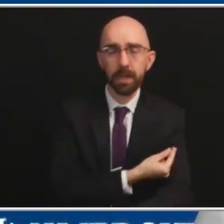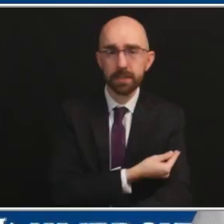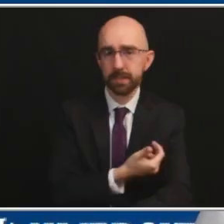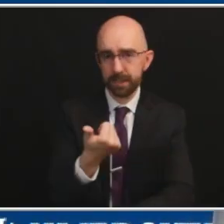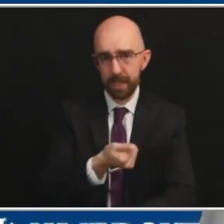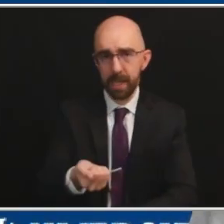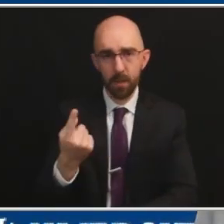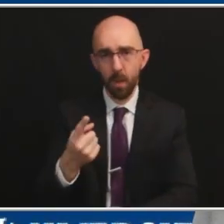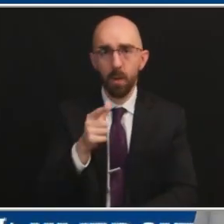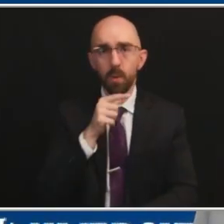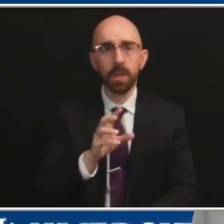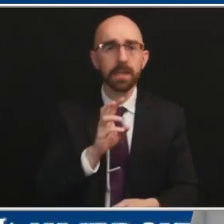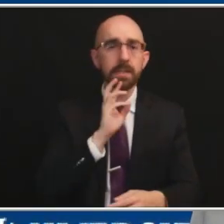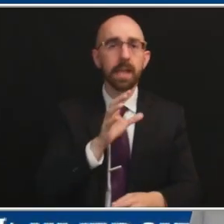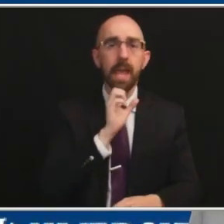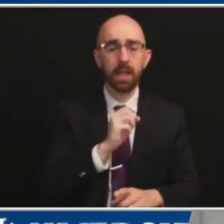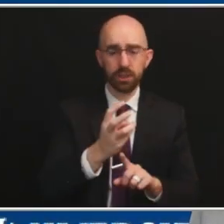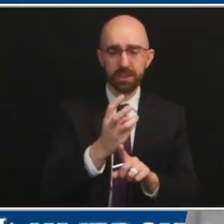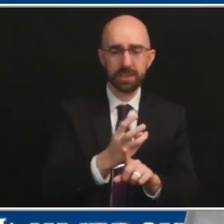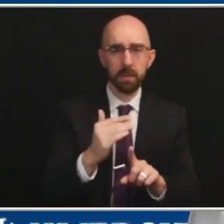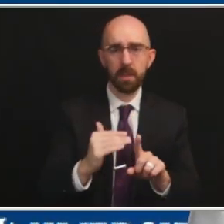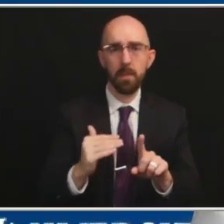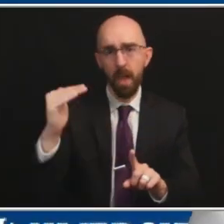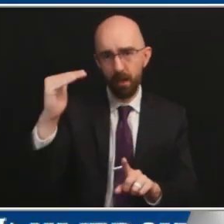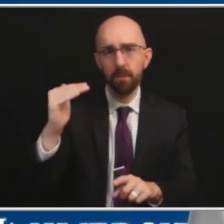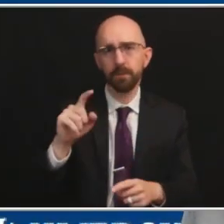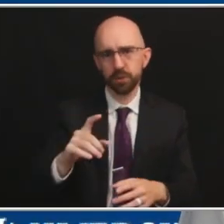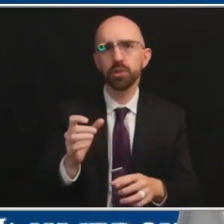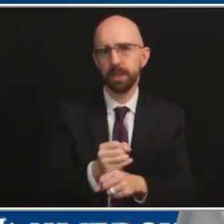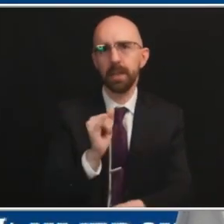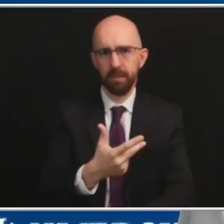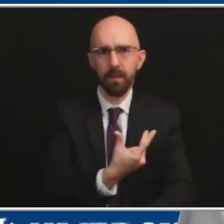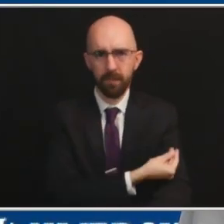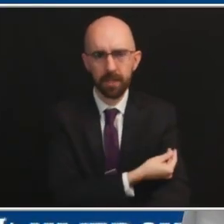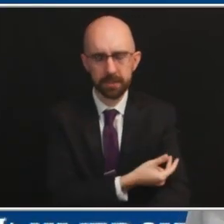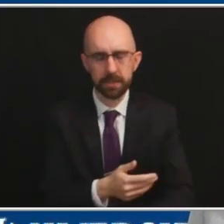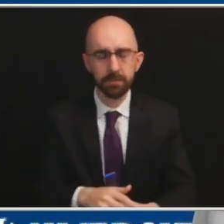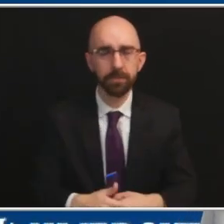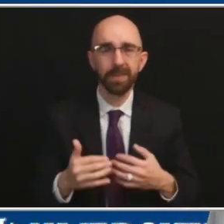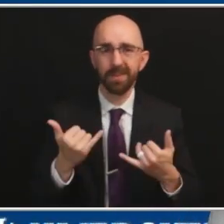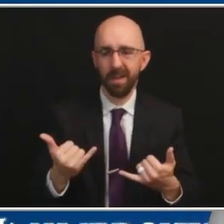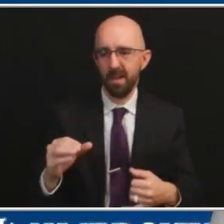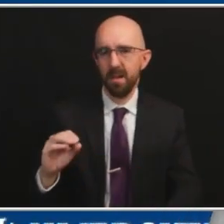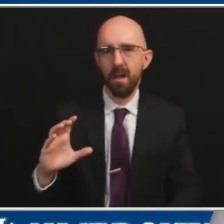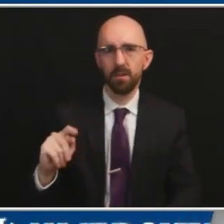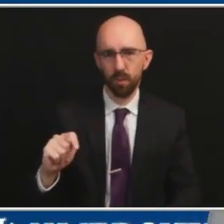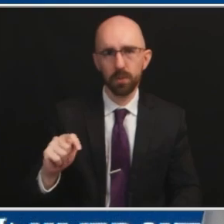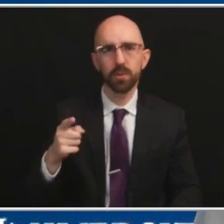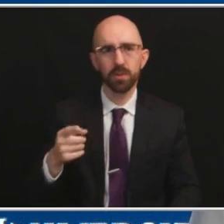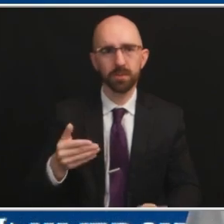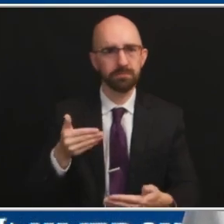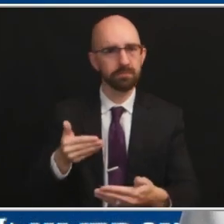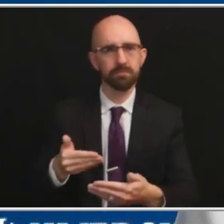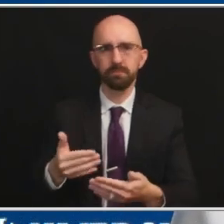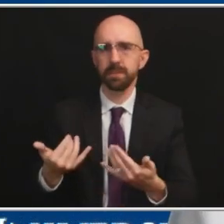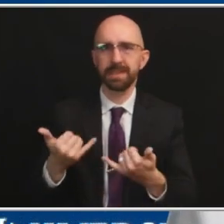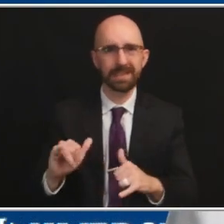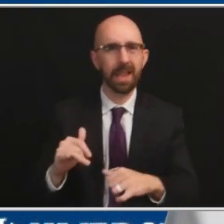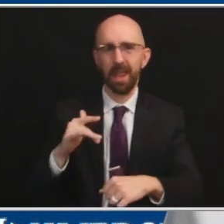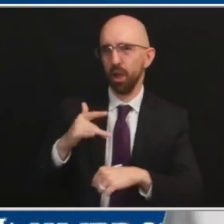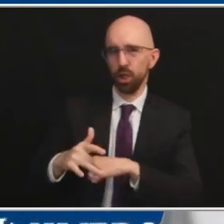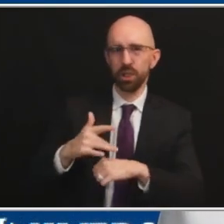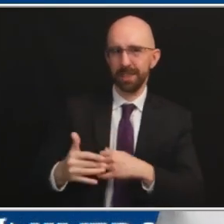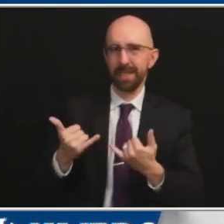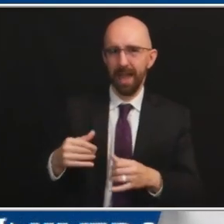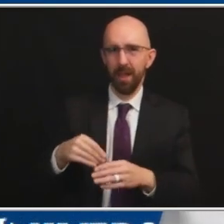or older should be getting influenza vaccine. I think now being October and being still early into the respiratory